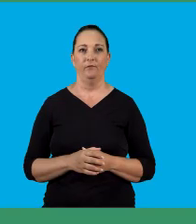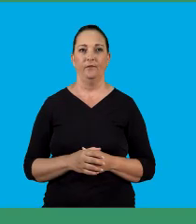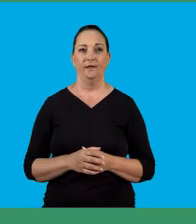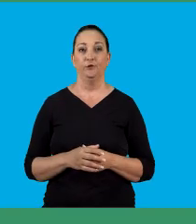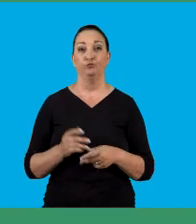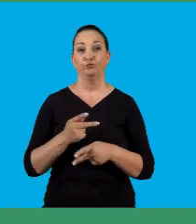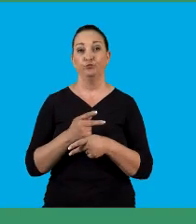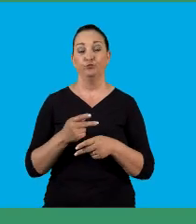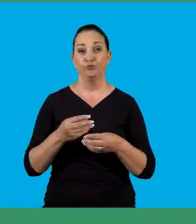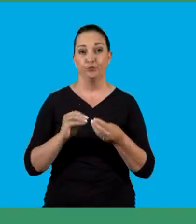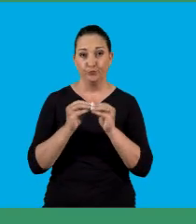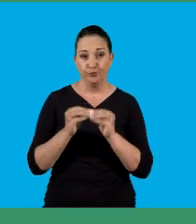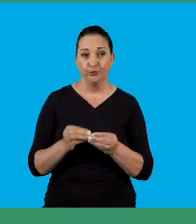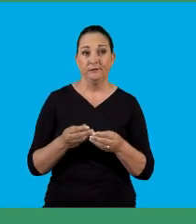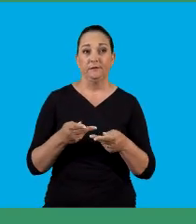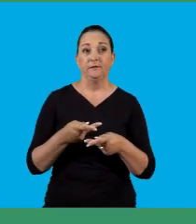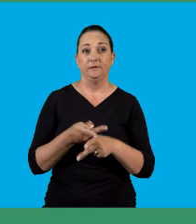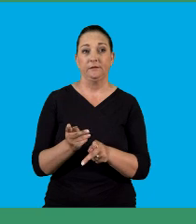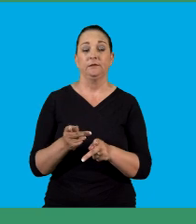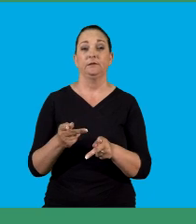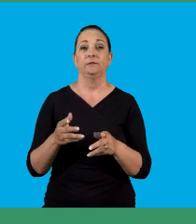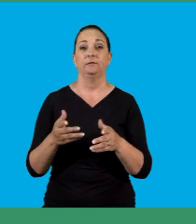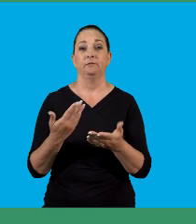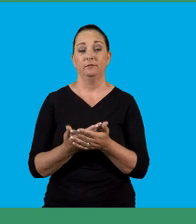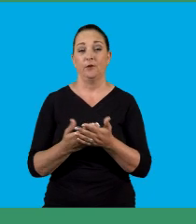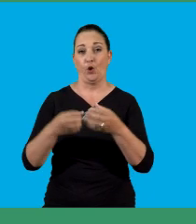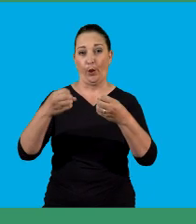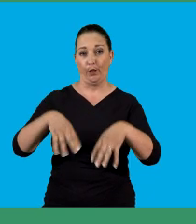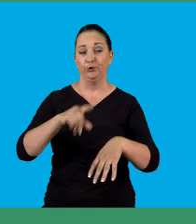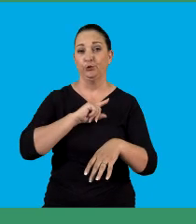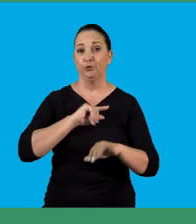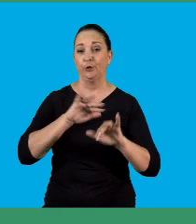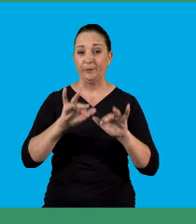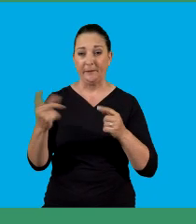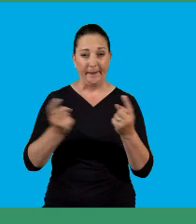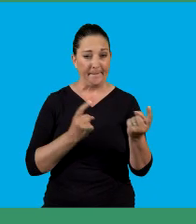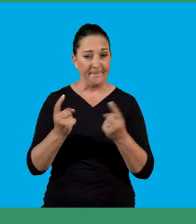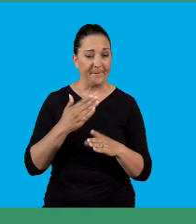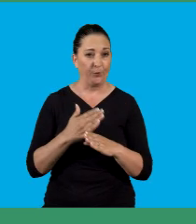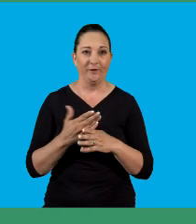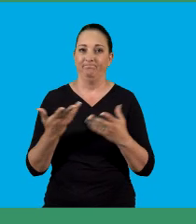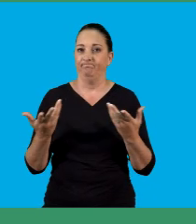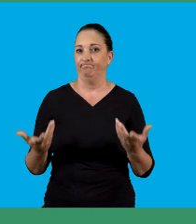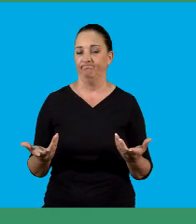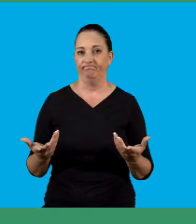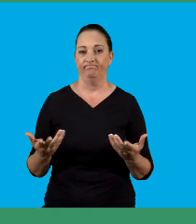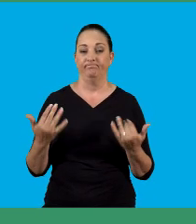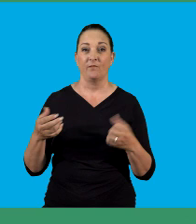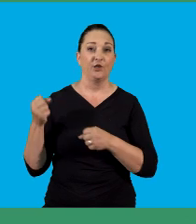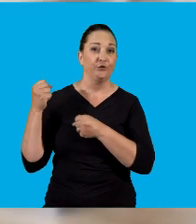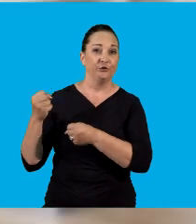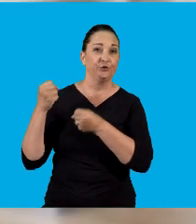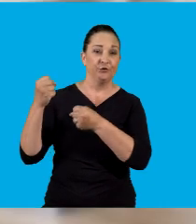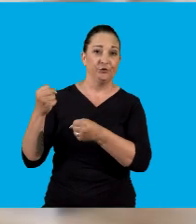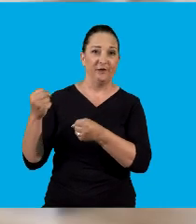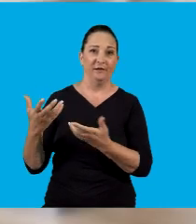May result in losses of production as employees stay absent from work during strikes. Another challenge is that if